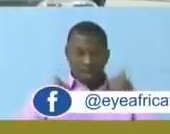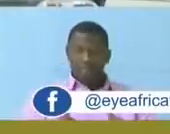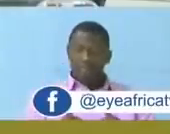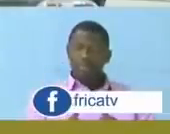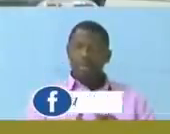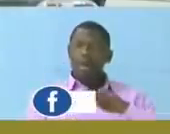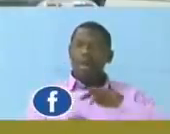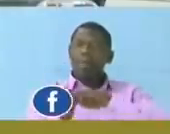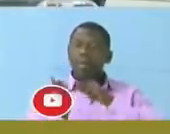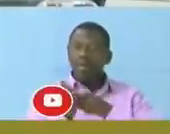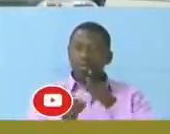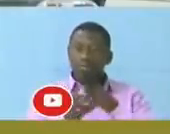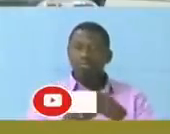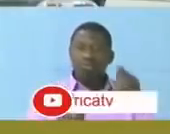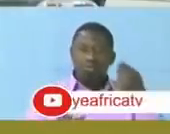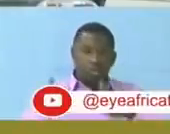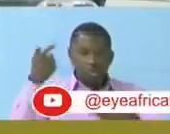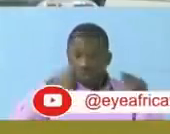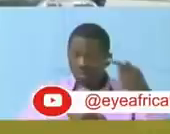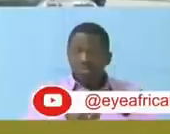to violating the law.